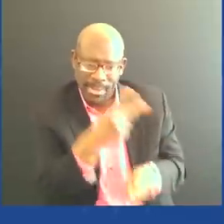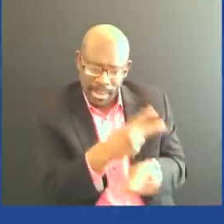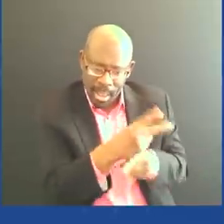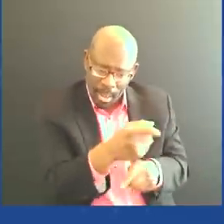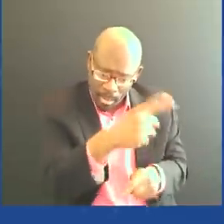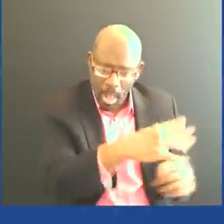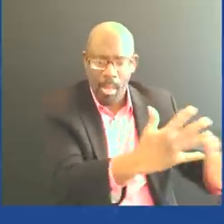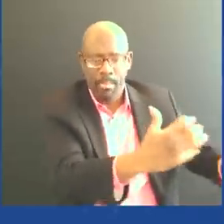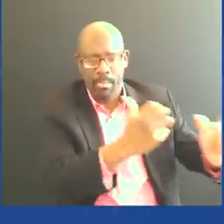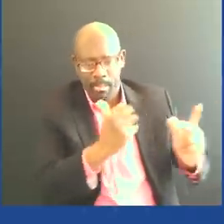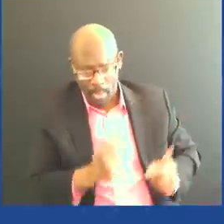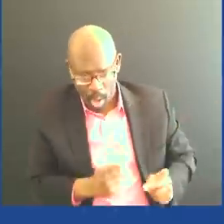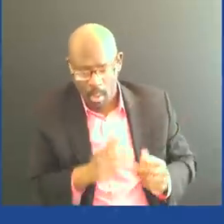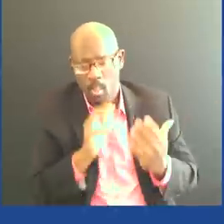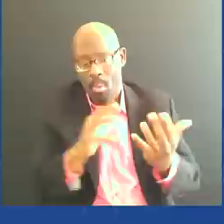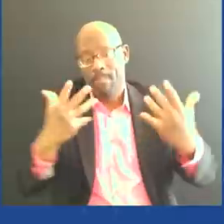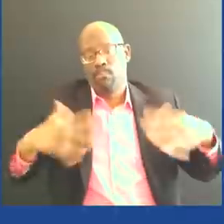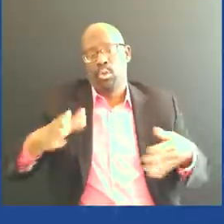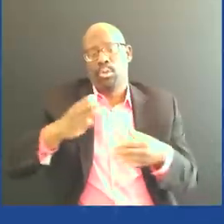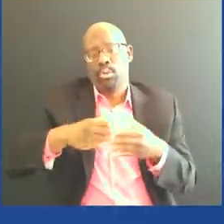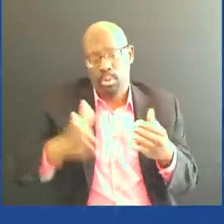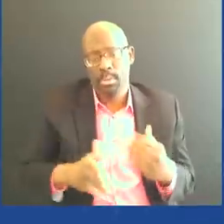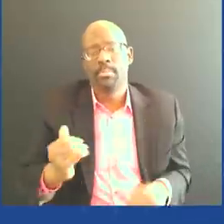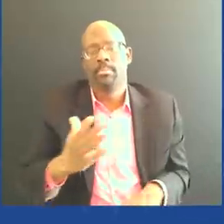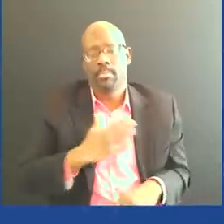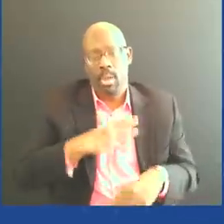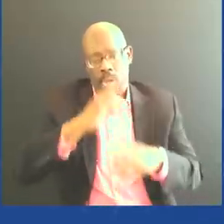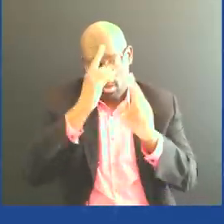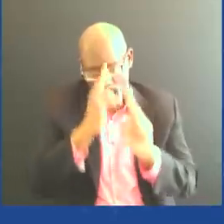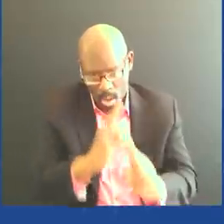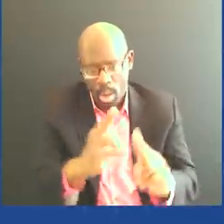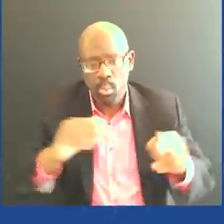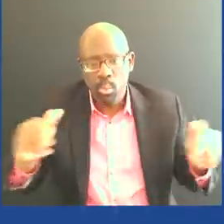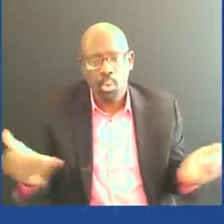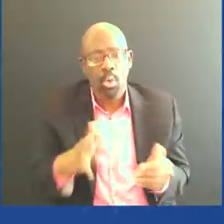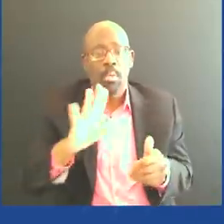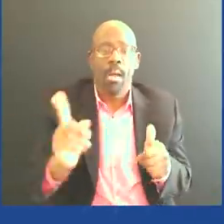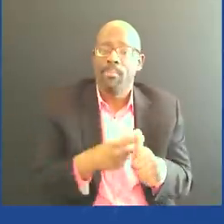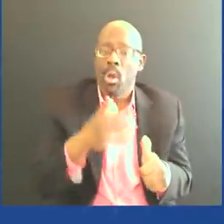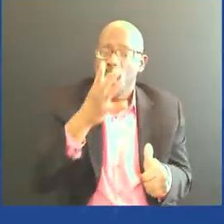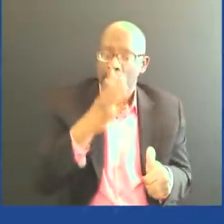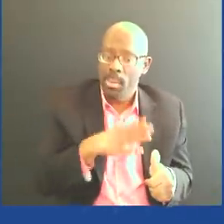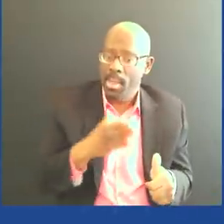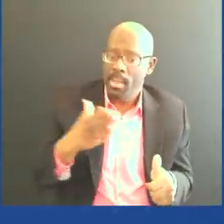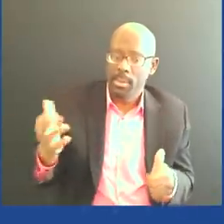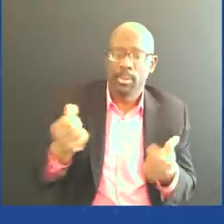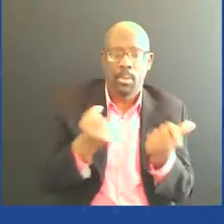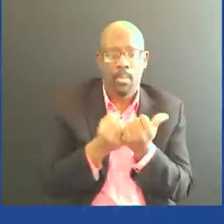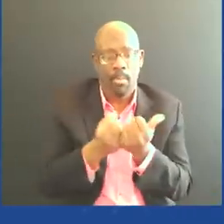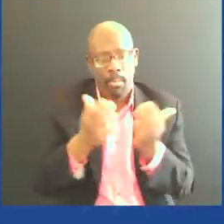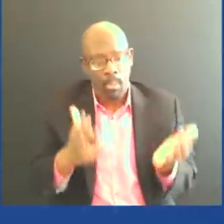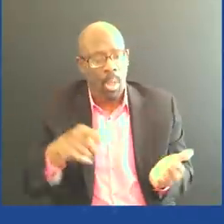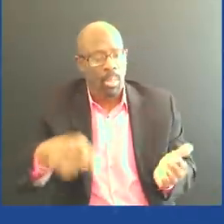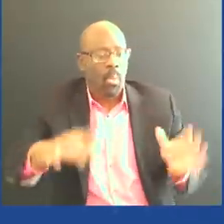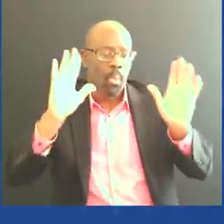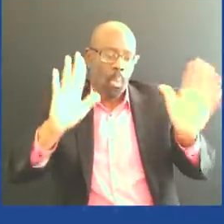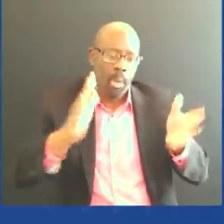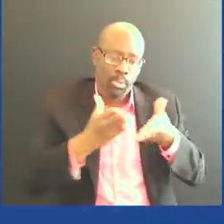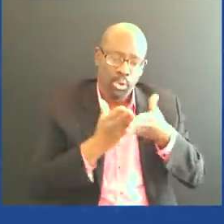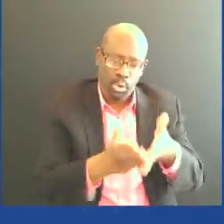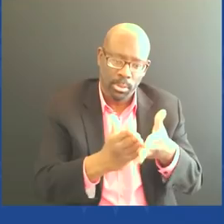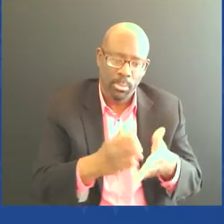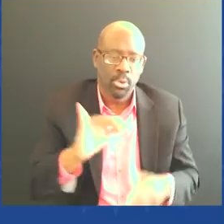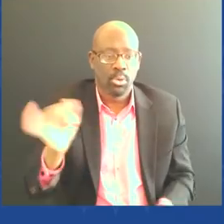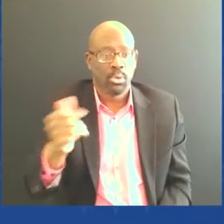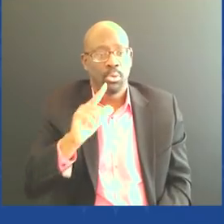Now it's my honor to introduce your First Lady, the sponsor of this great vessel, Jill Biden.